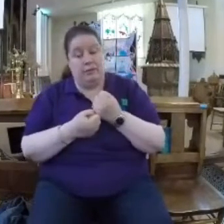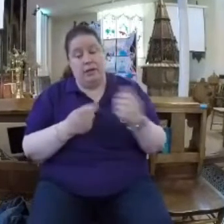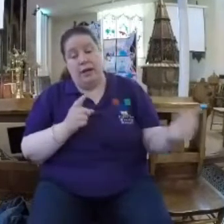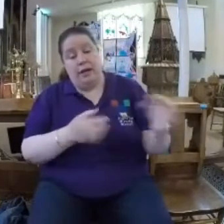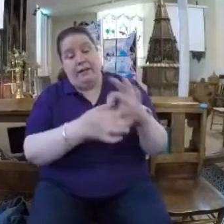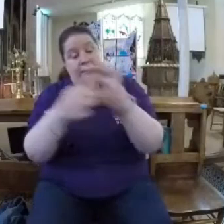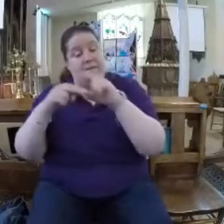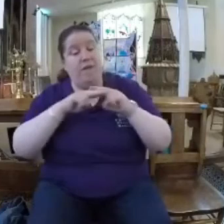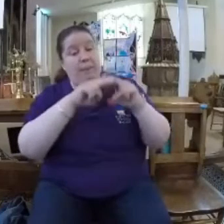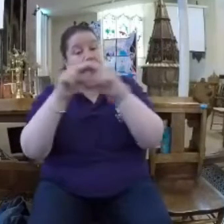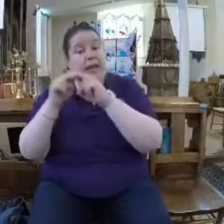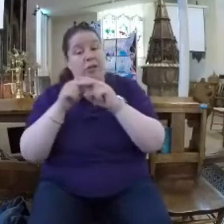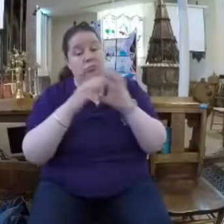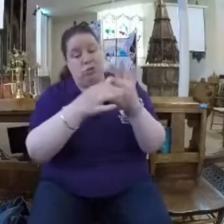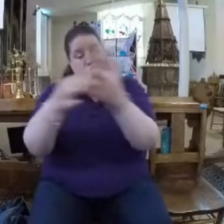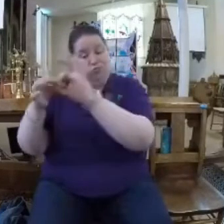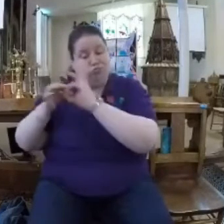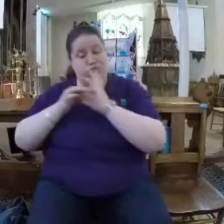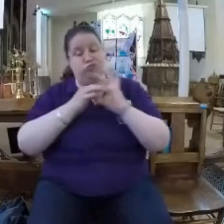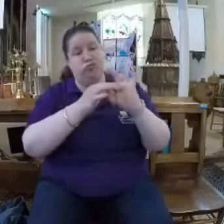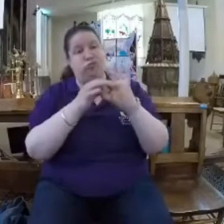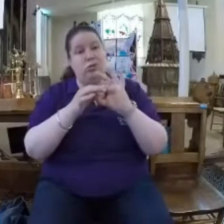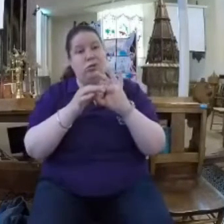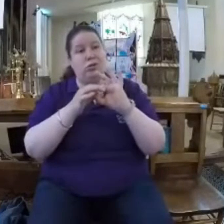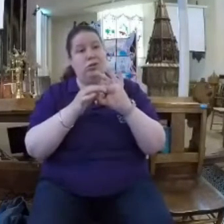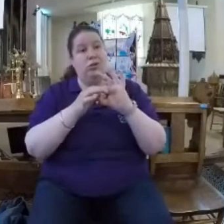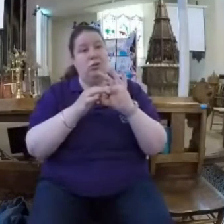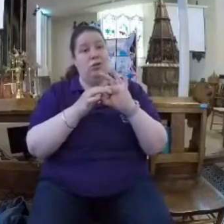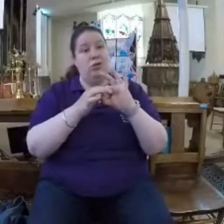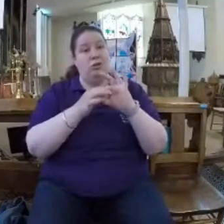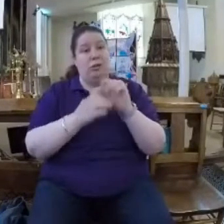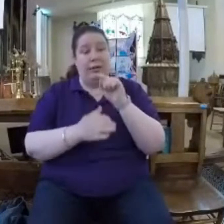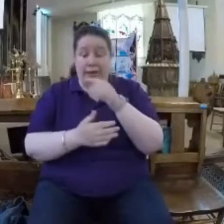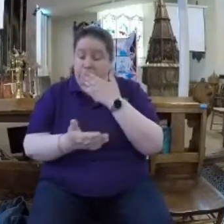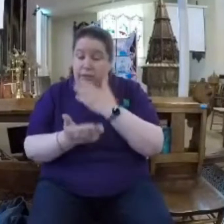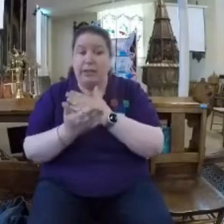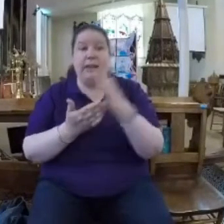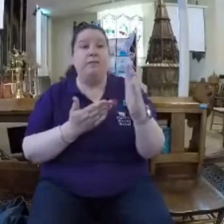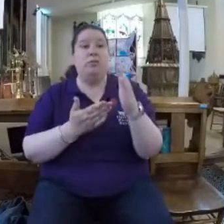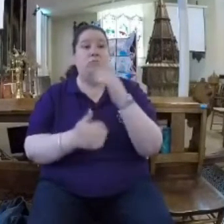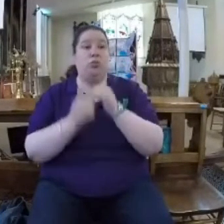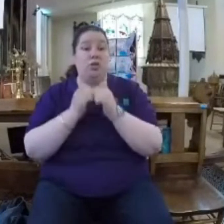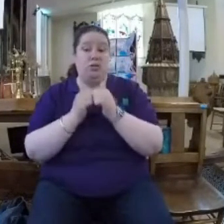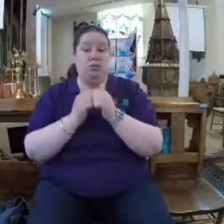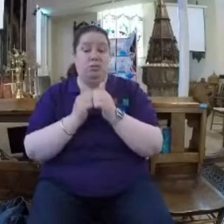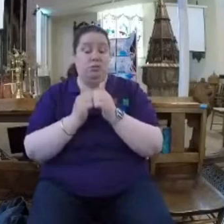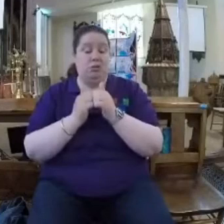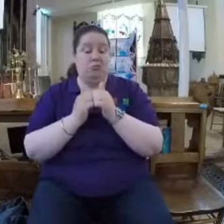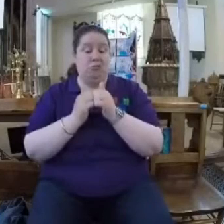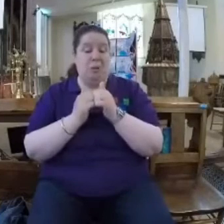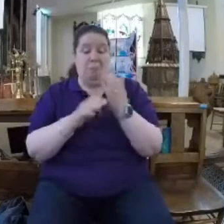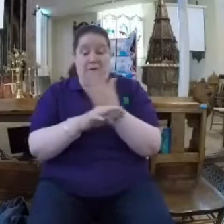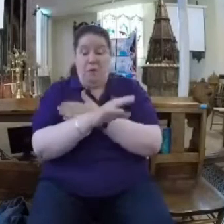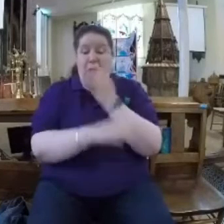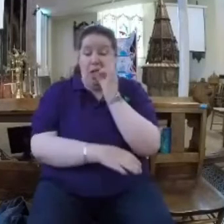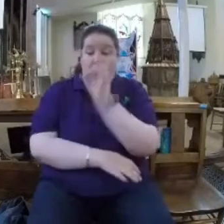a united family. Joseph forgave his brothers before they even asked, before they even